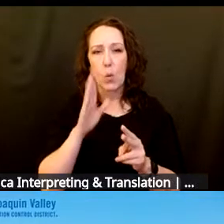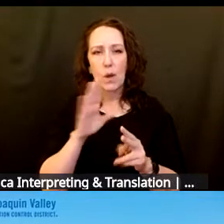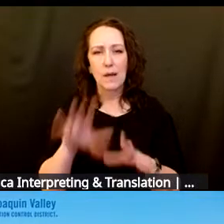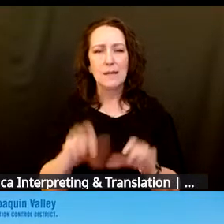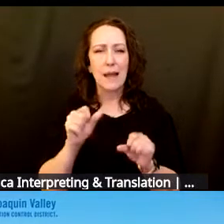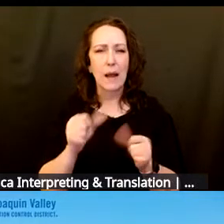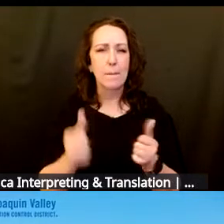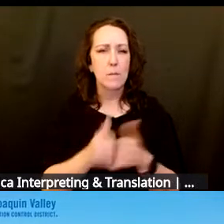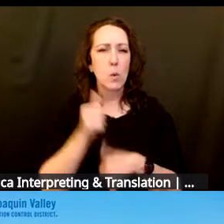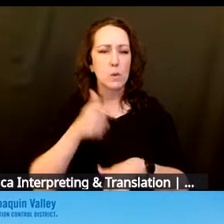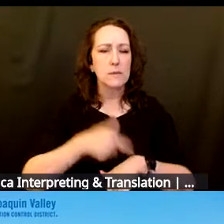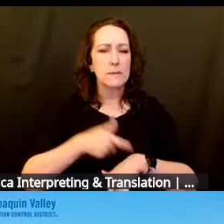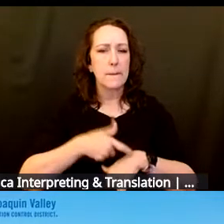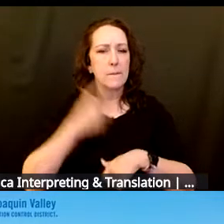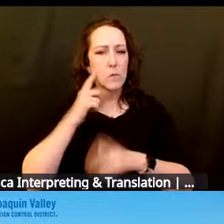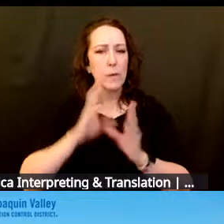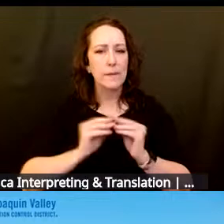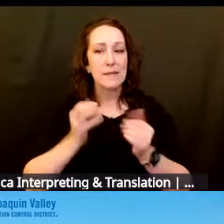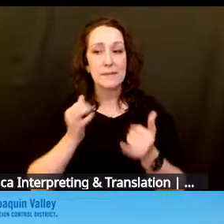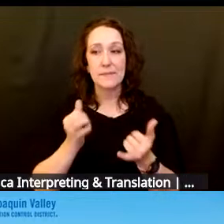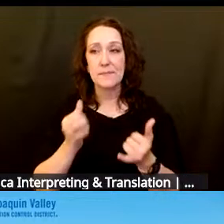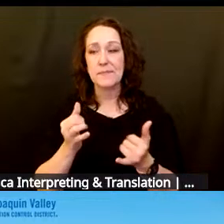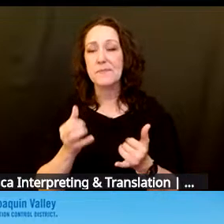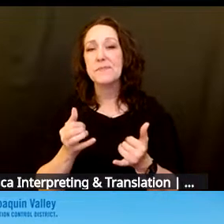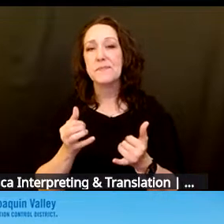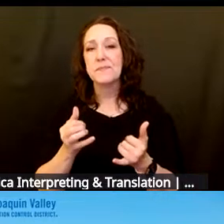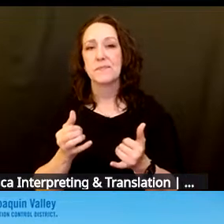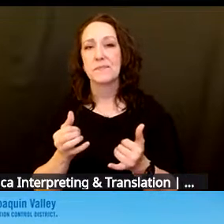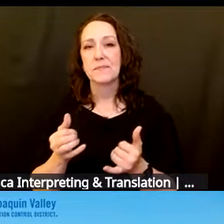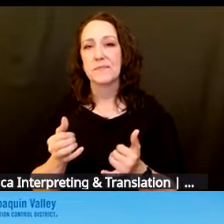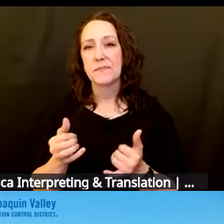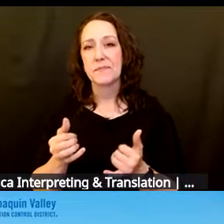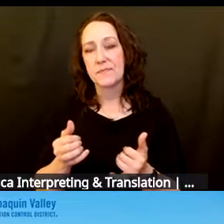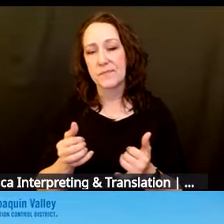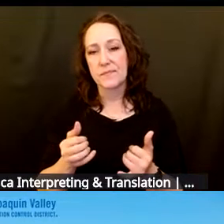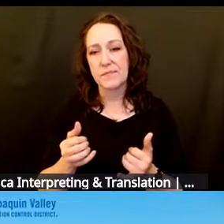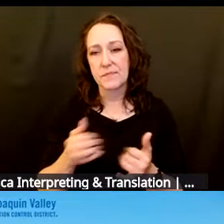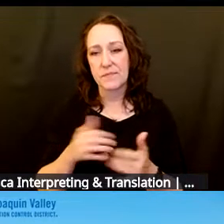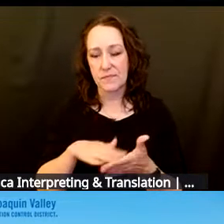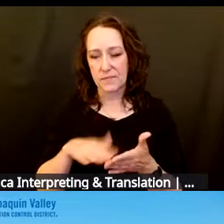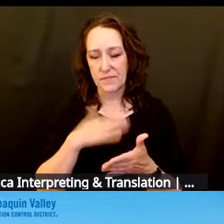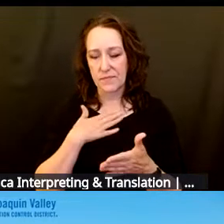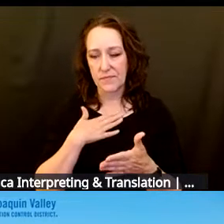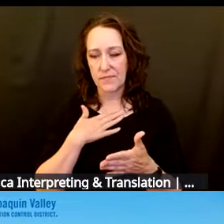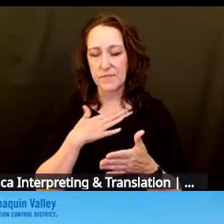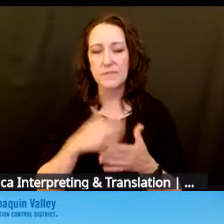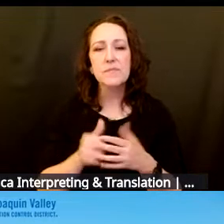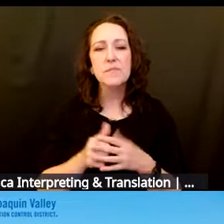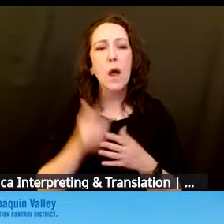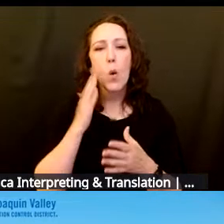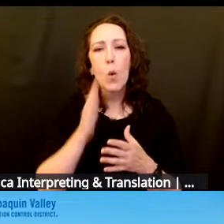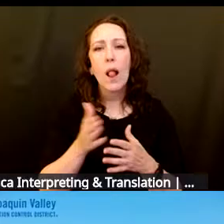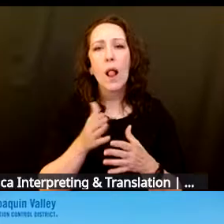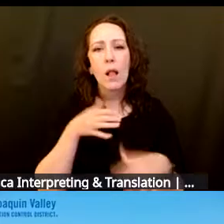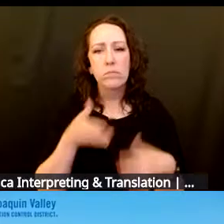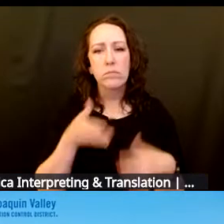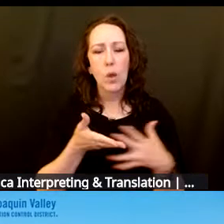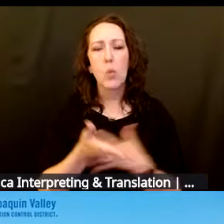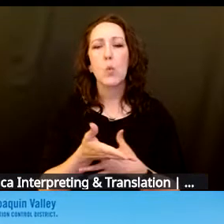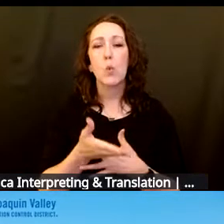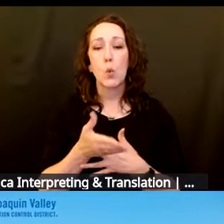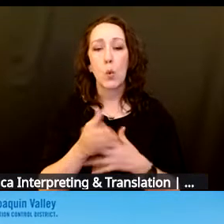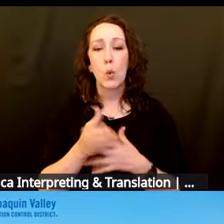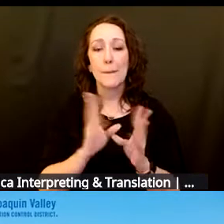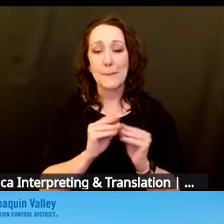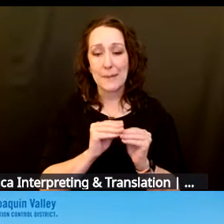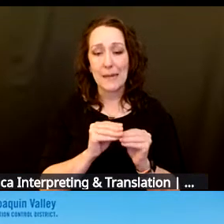of our meeting for today. And excuse me, we will go through our meeting logistics. And I